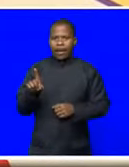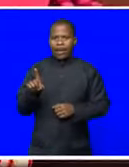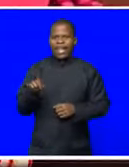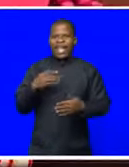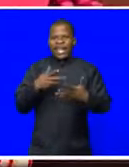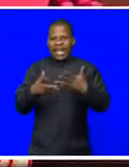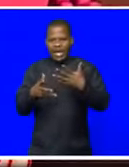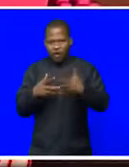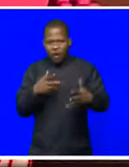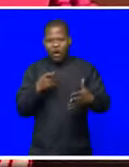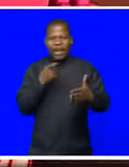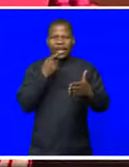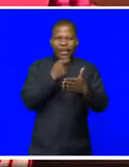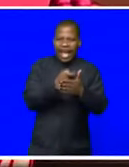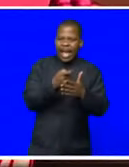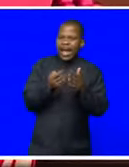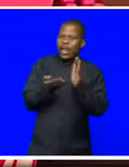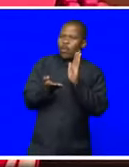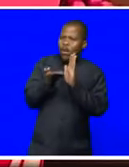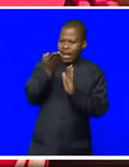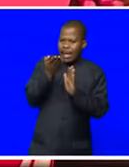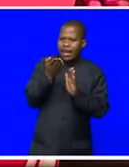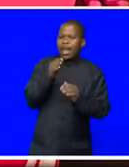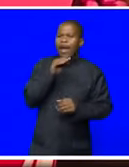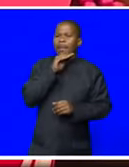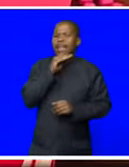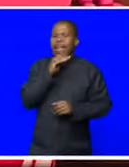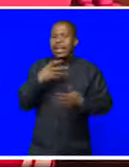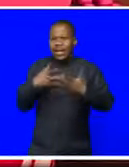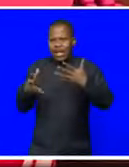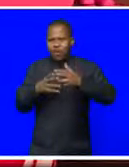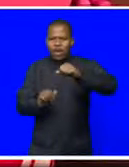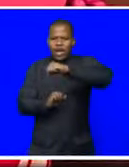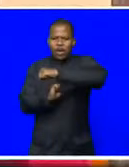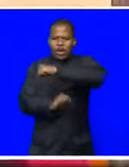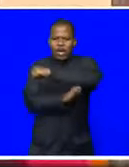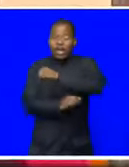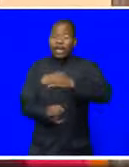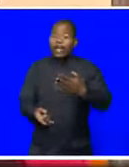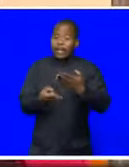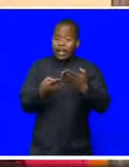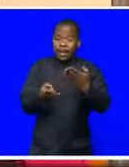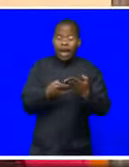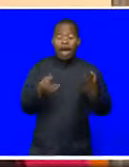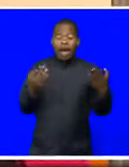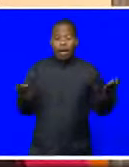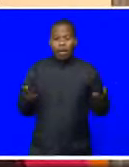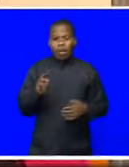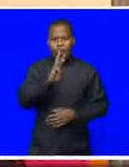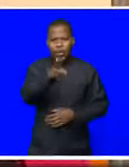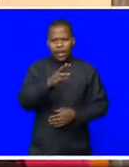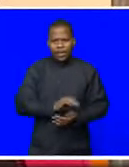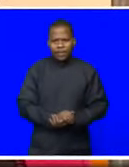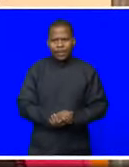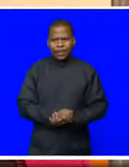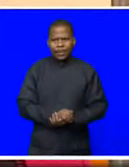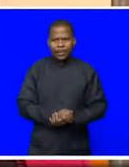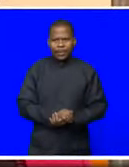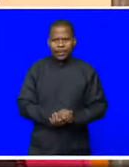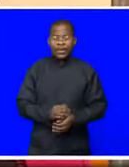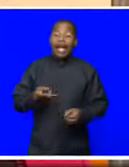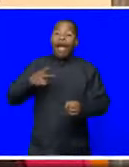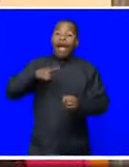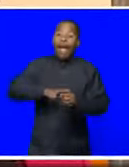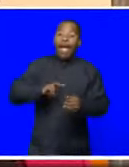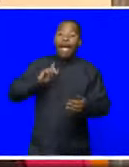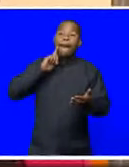costs of living are showing sharp increase on a day-to-day basis. We believe